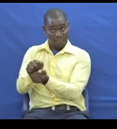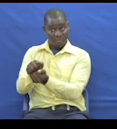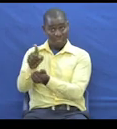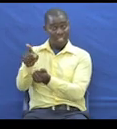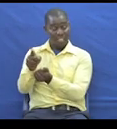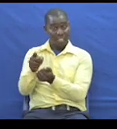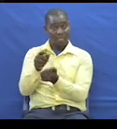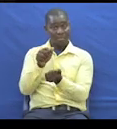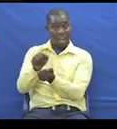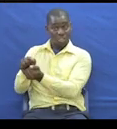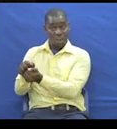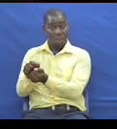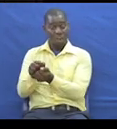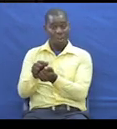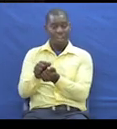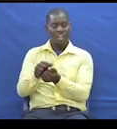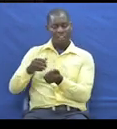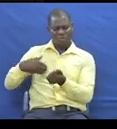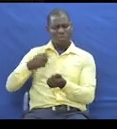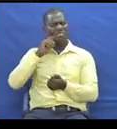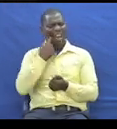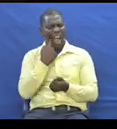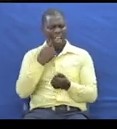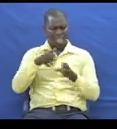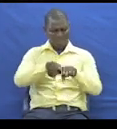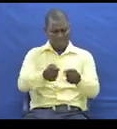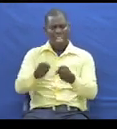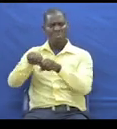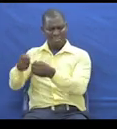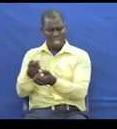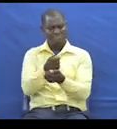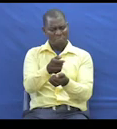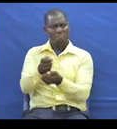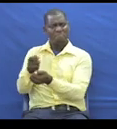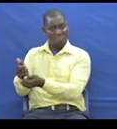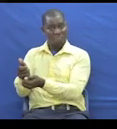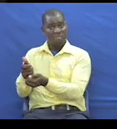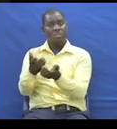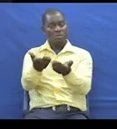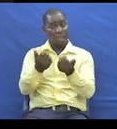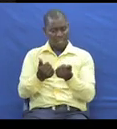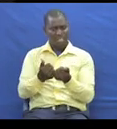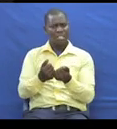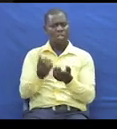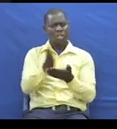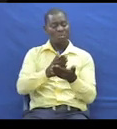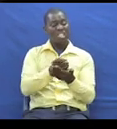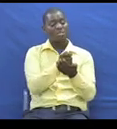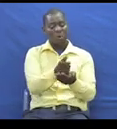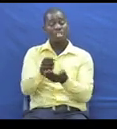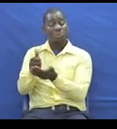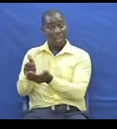particles, if you try to break them, they can be smaller and as smaller